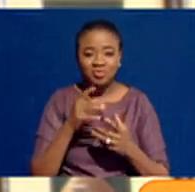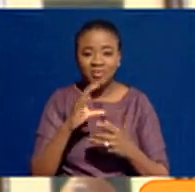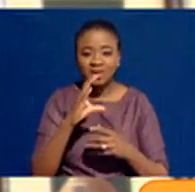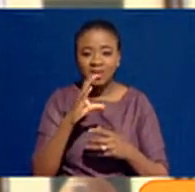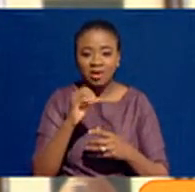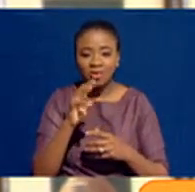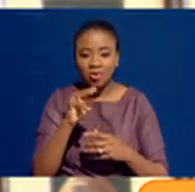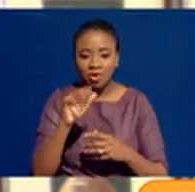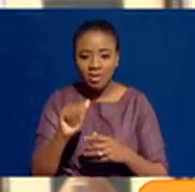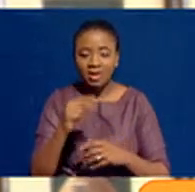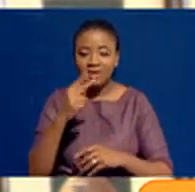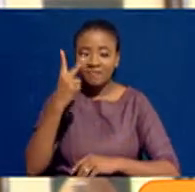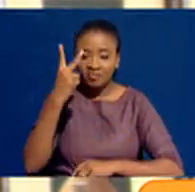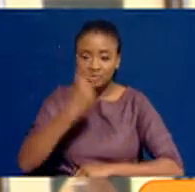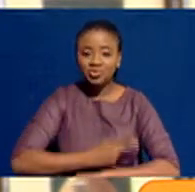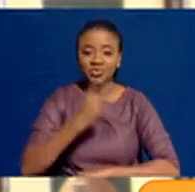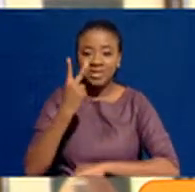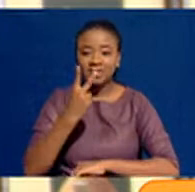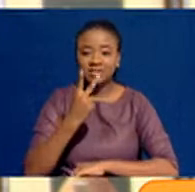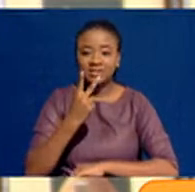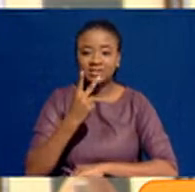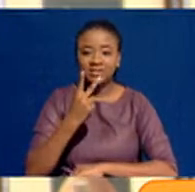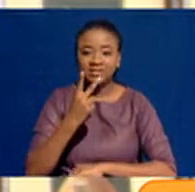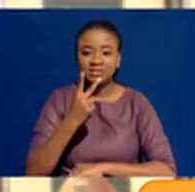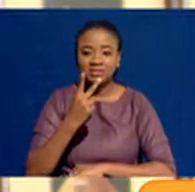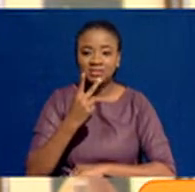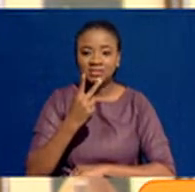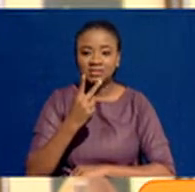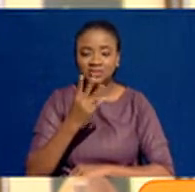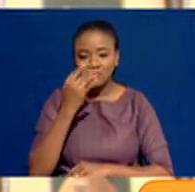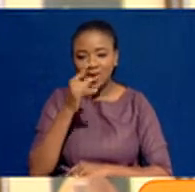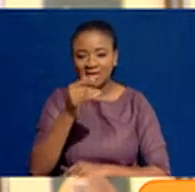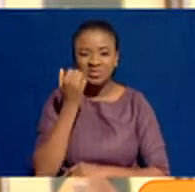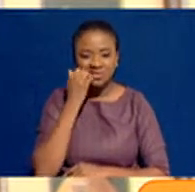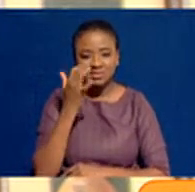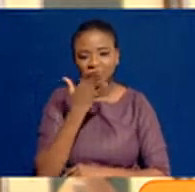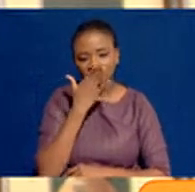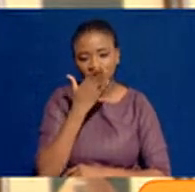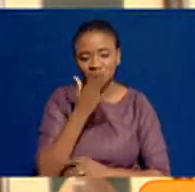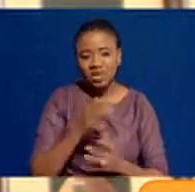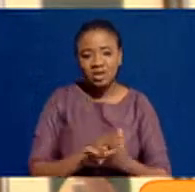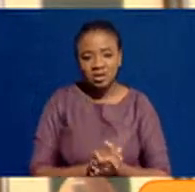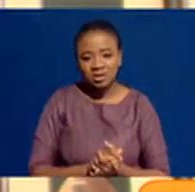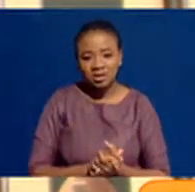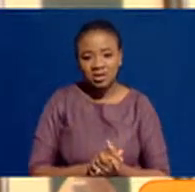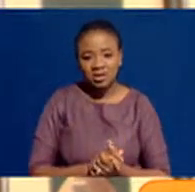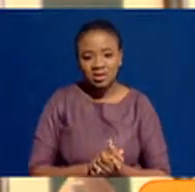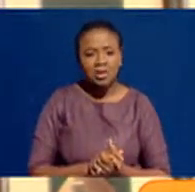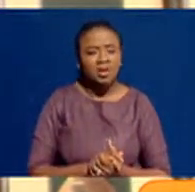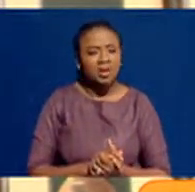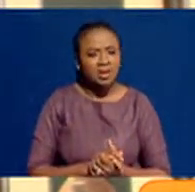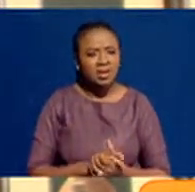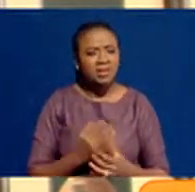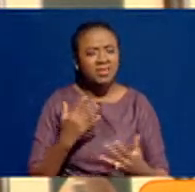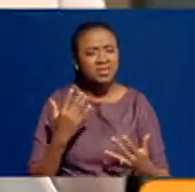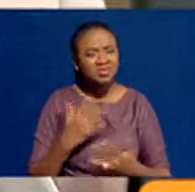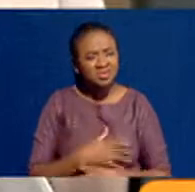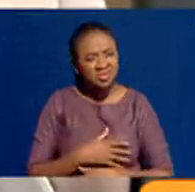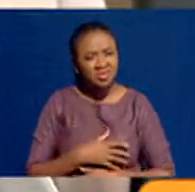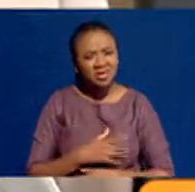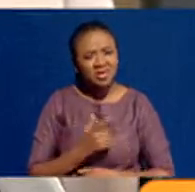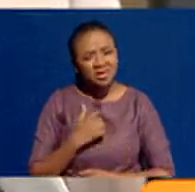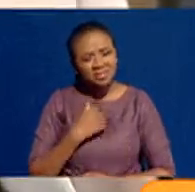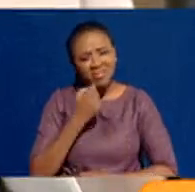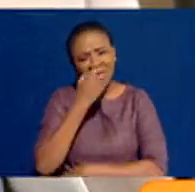for 2 days. I mean, it hit me hard, it hit me fast. I was 25 then.